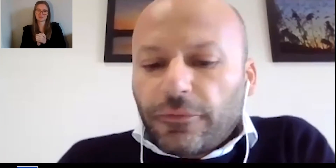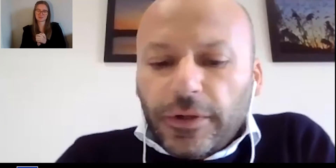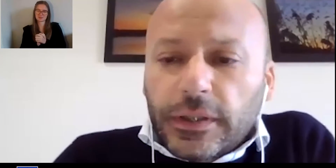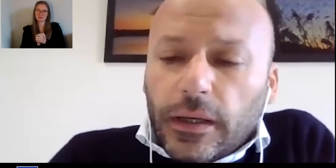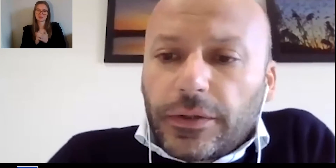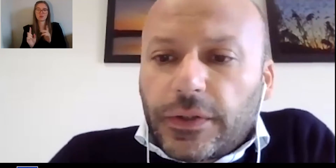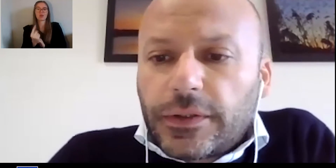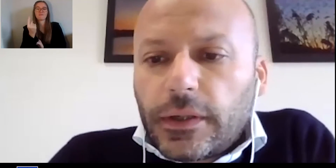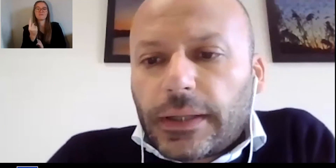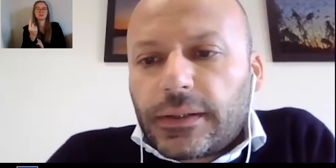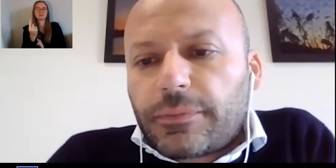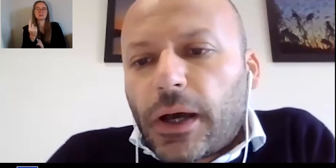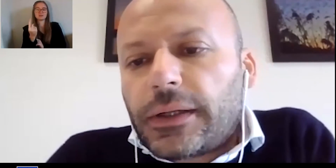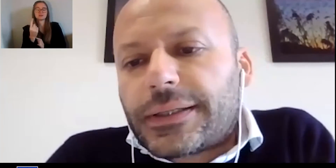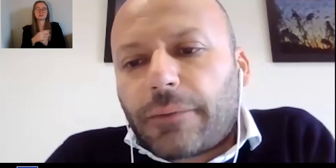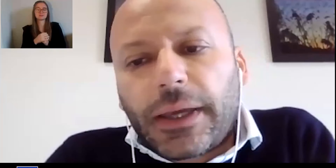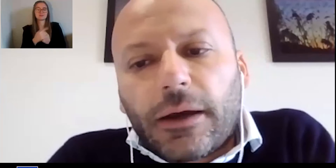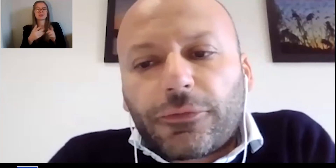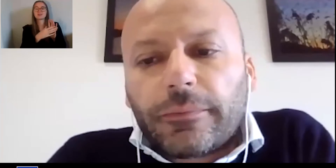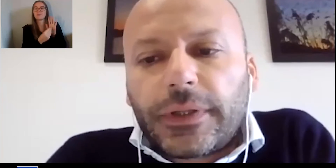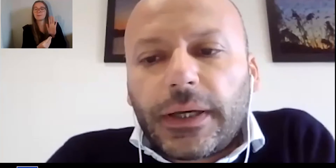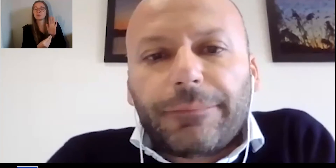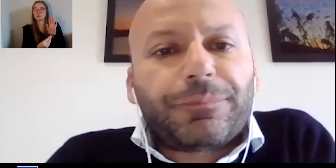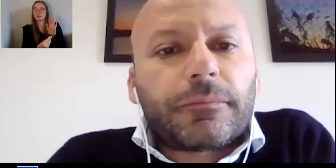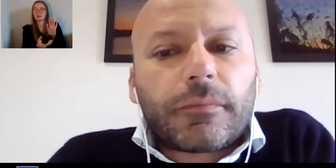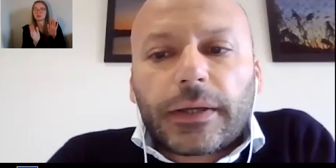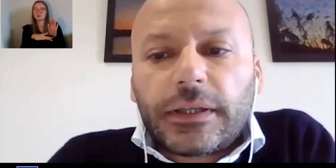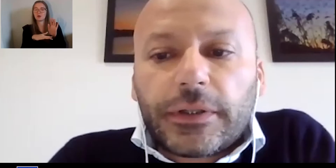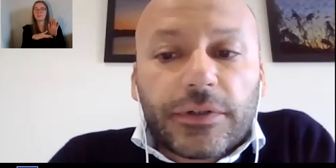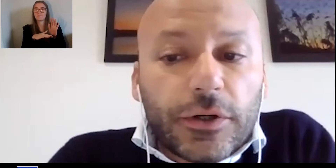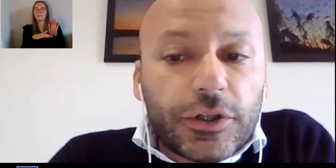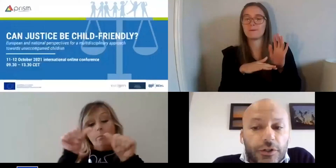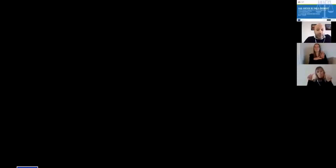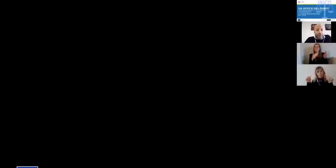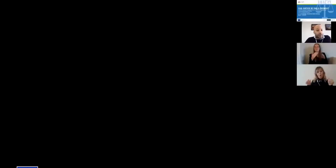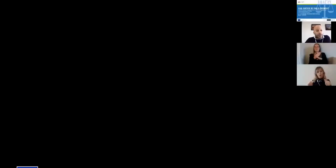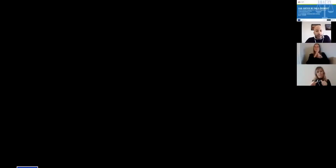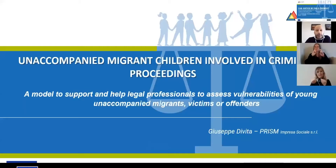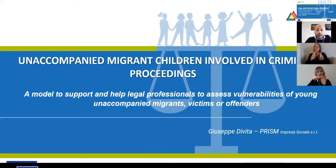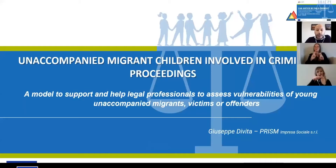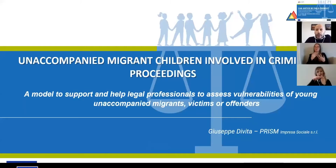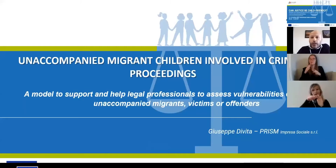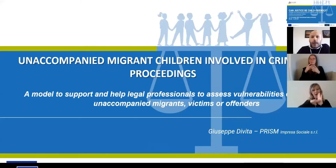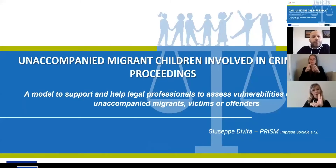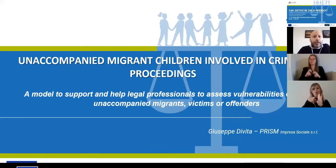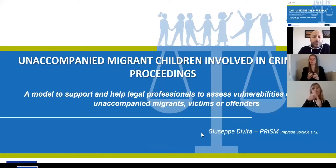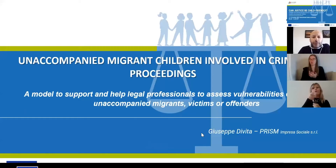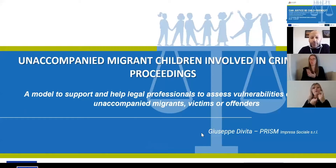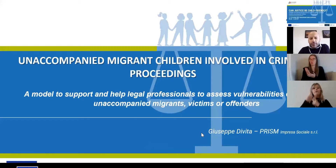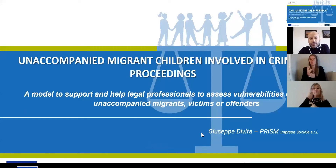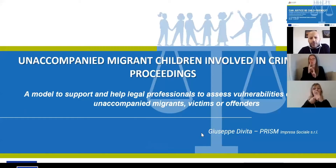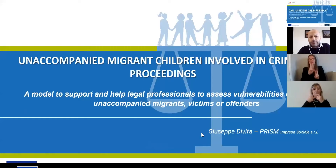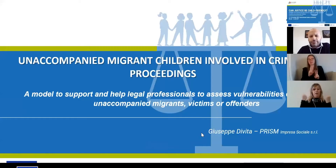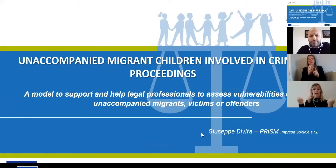So the first, consider that this model is coming out from the activity research that has been conducted. Can you see